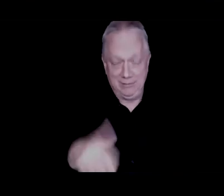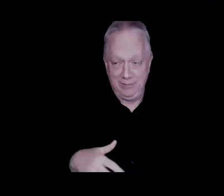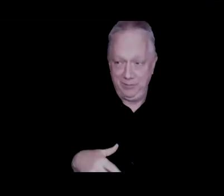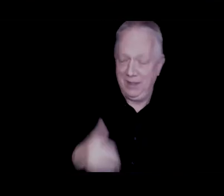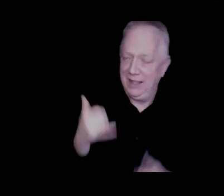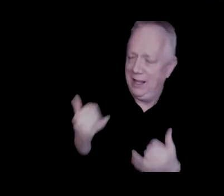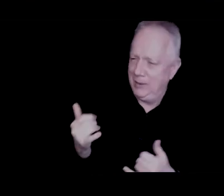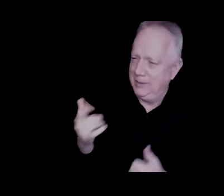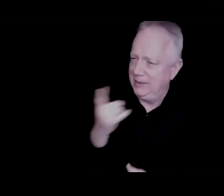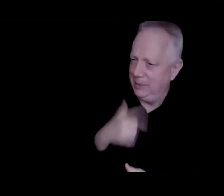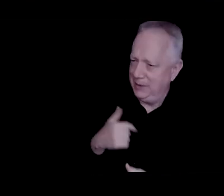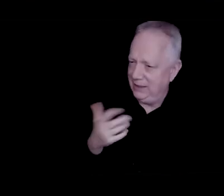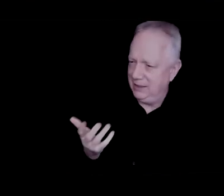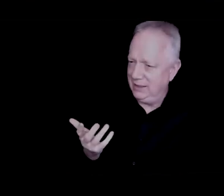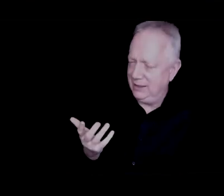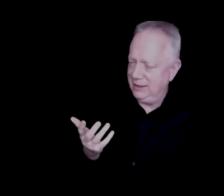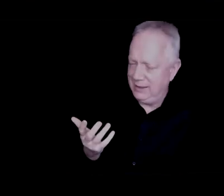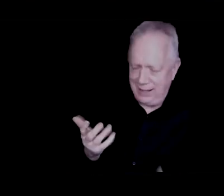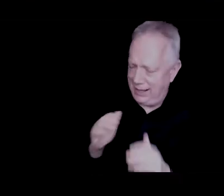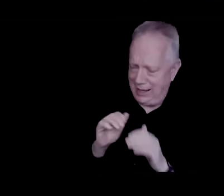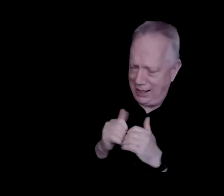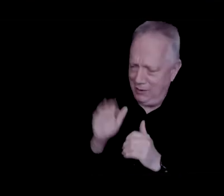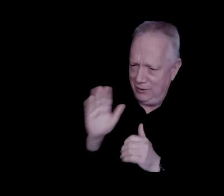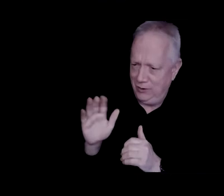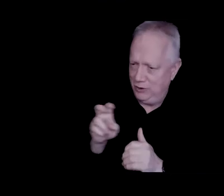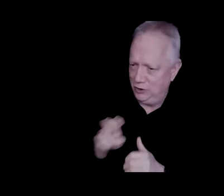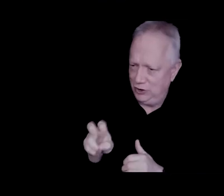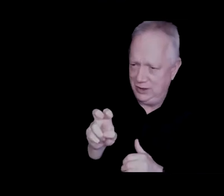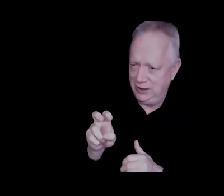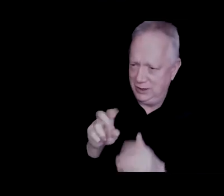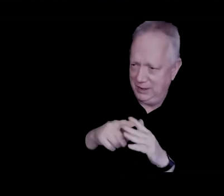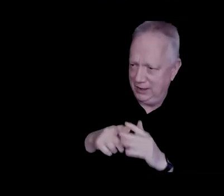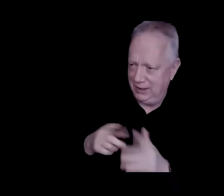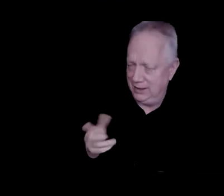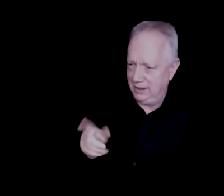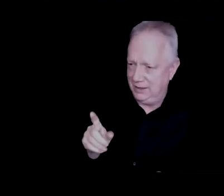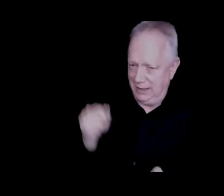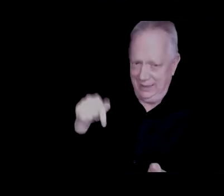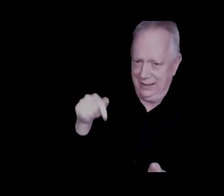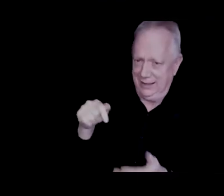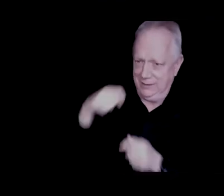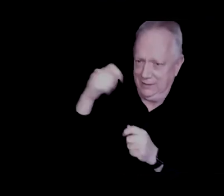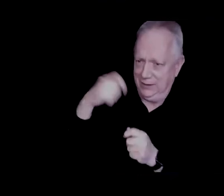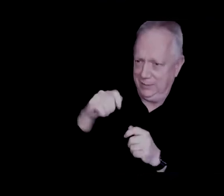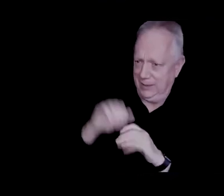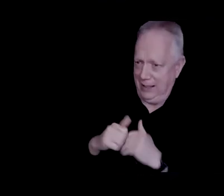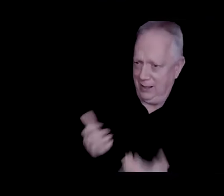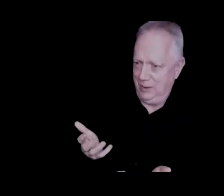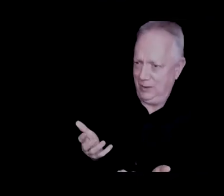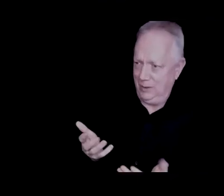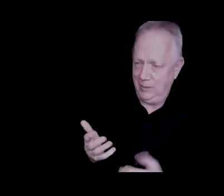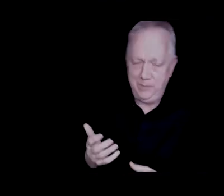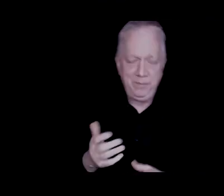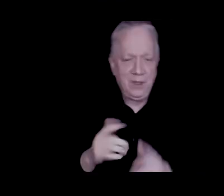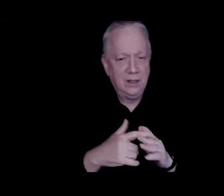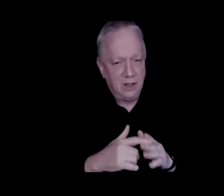Now, tell me, how did your journey begin on this film? It's